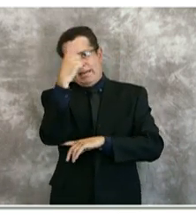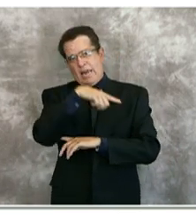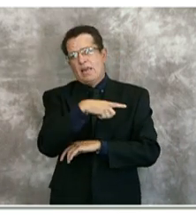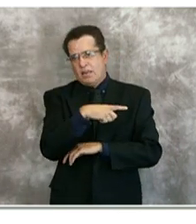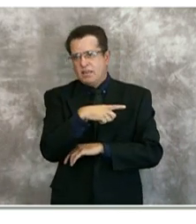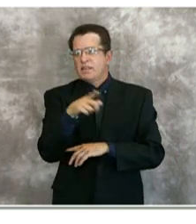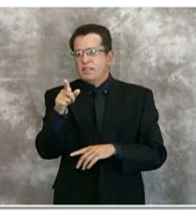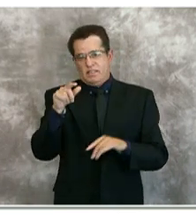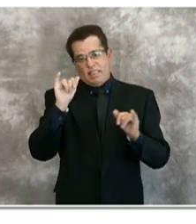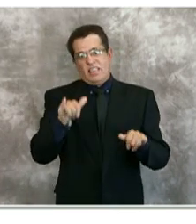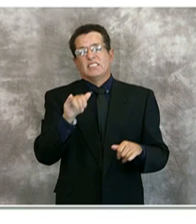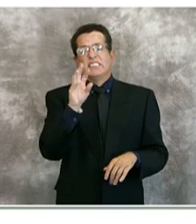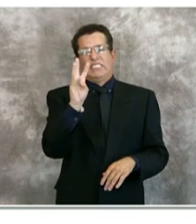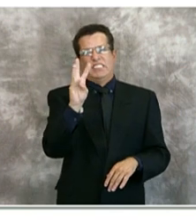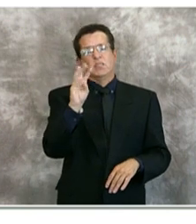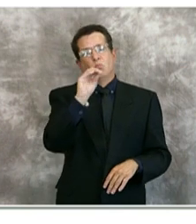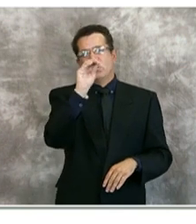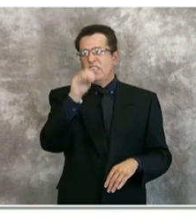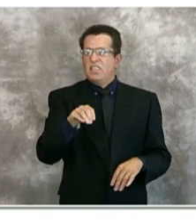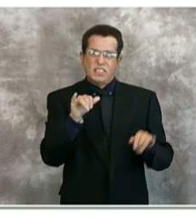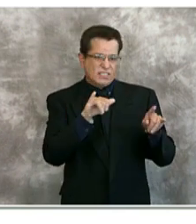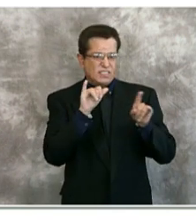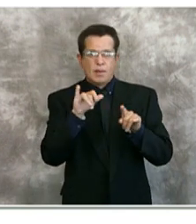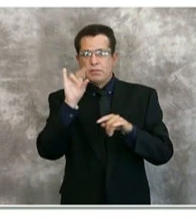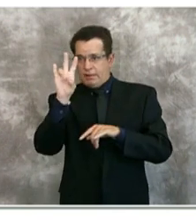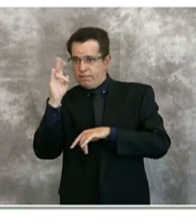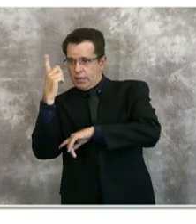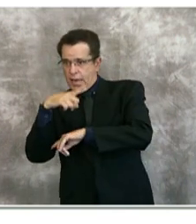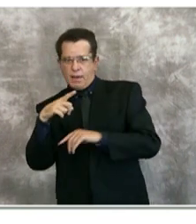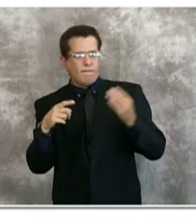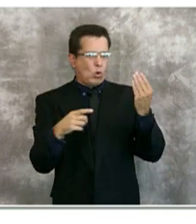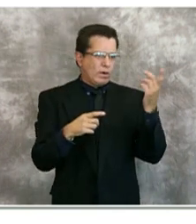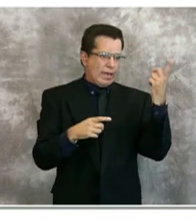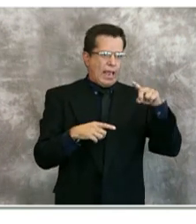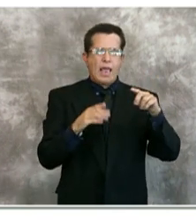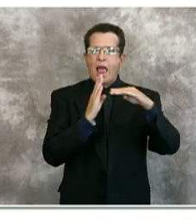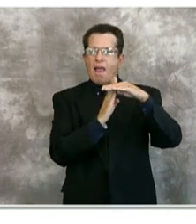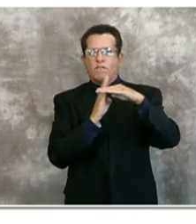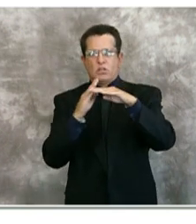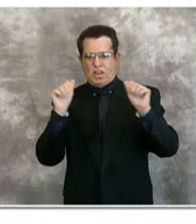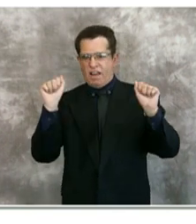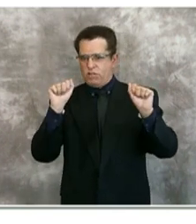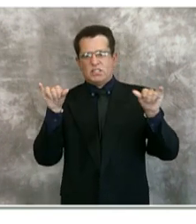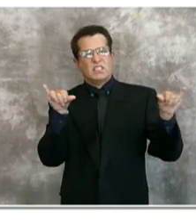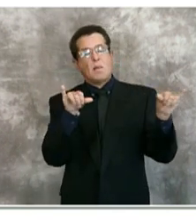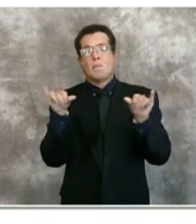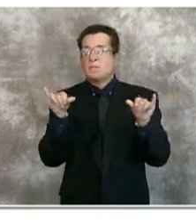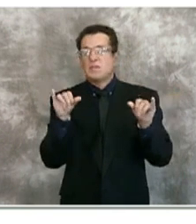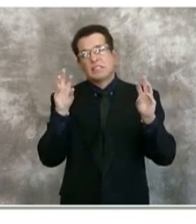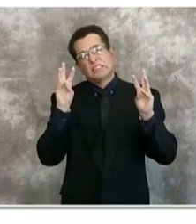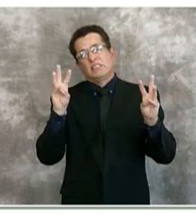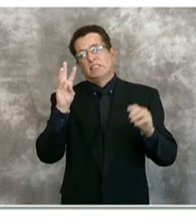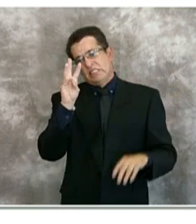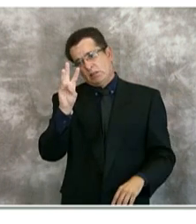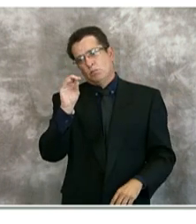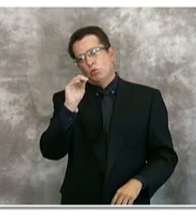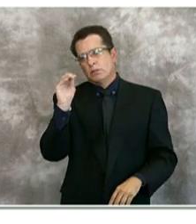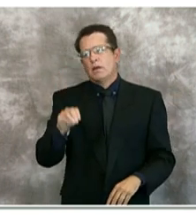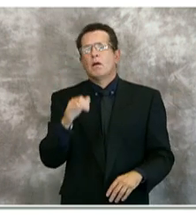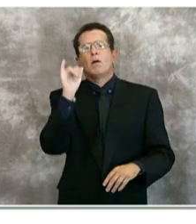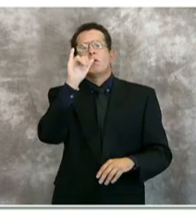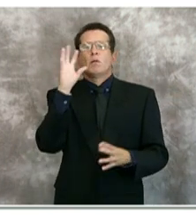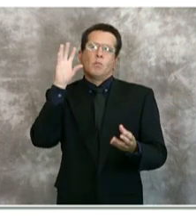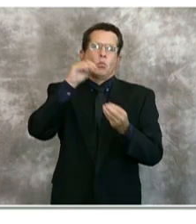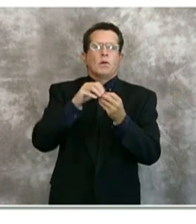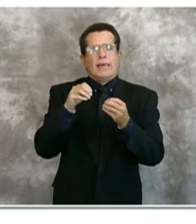to be the same as the 7-day rolling average. And again, we would like to see that number come down. Next, on our hospital census, you can